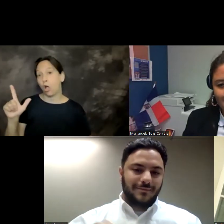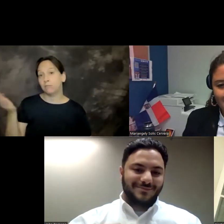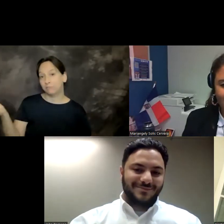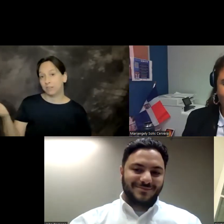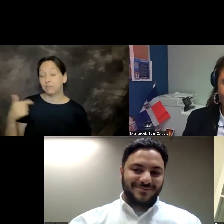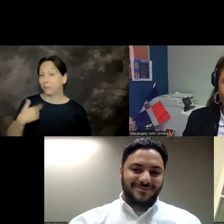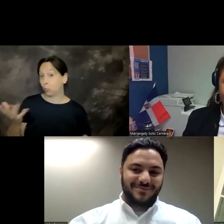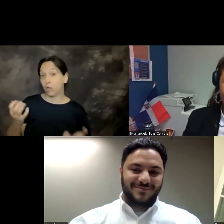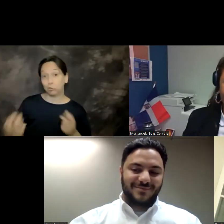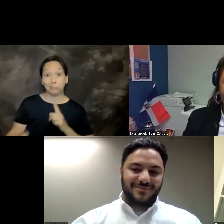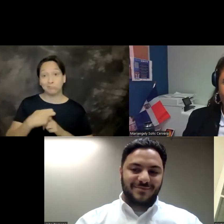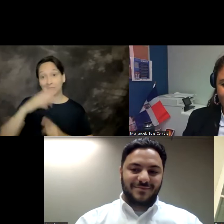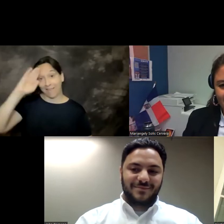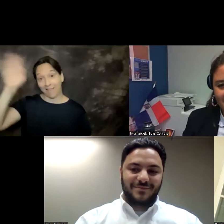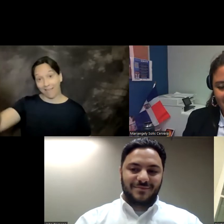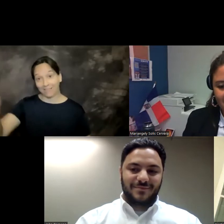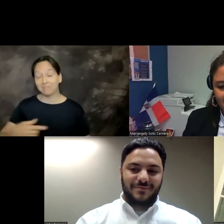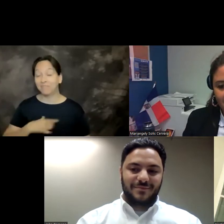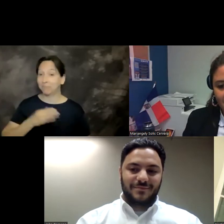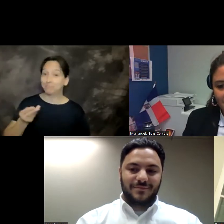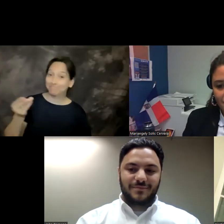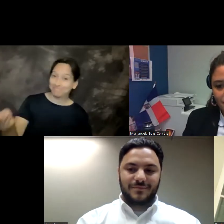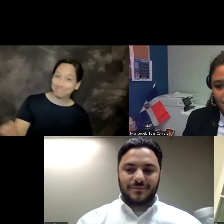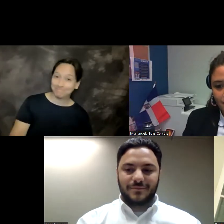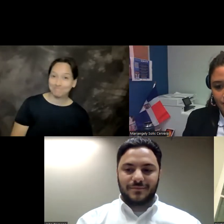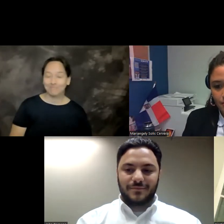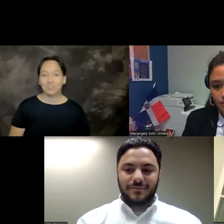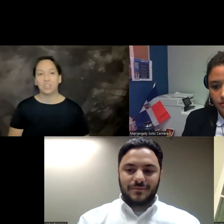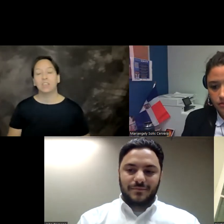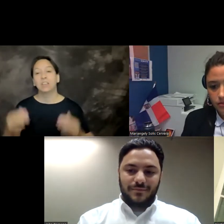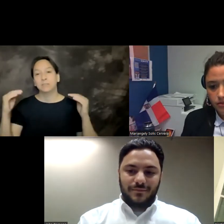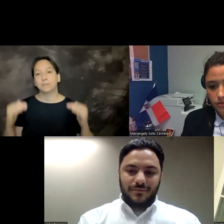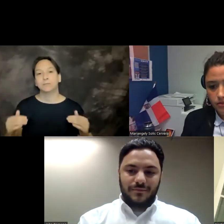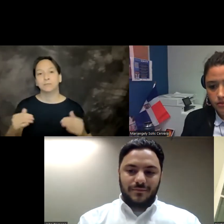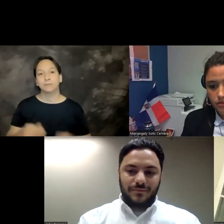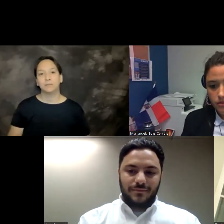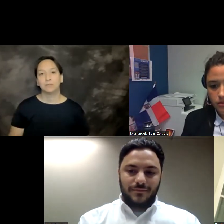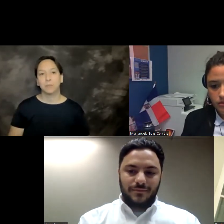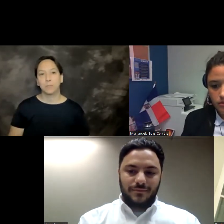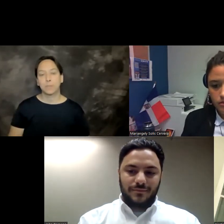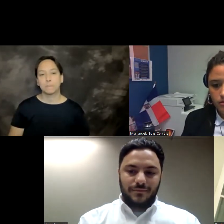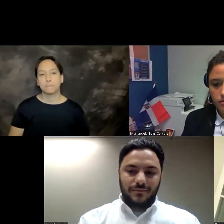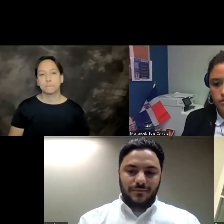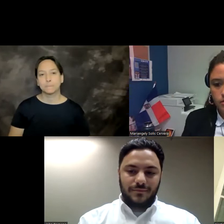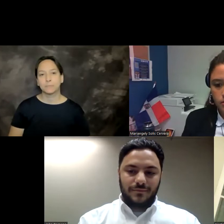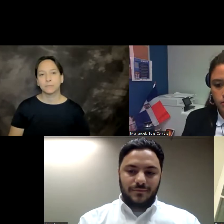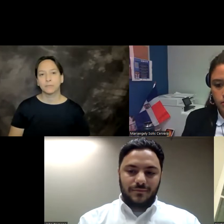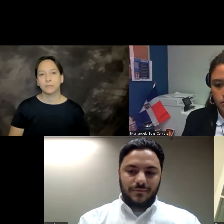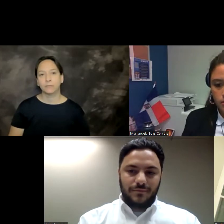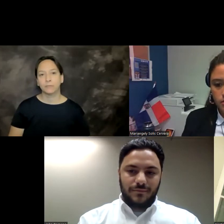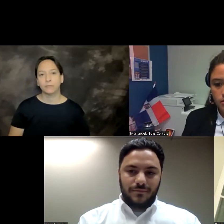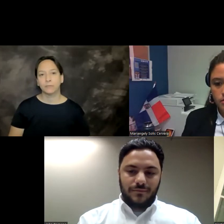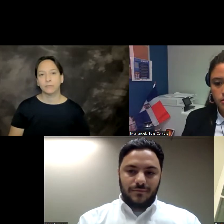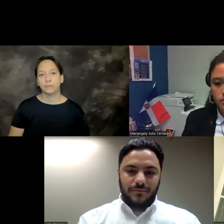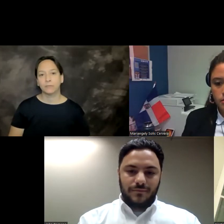love to give you a Charlie card. And finally, also we are working with some of our